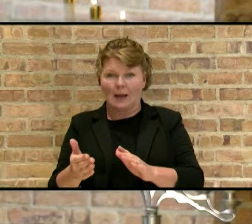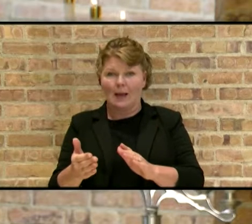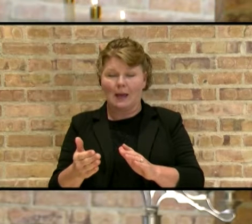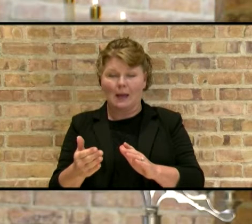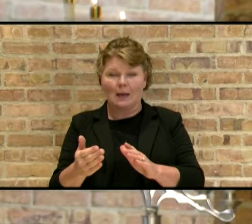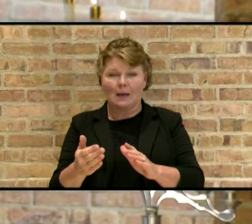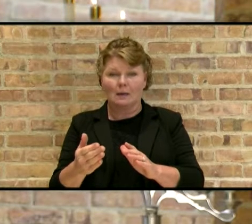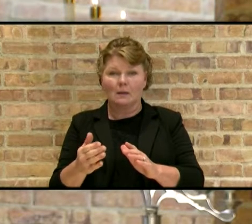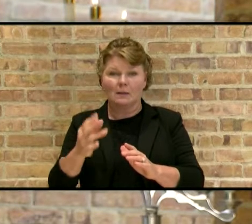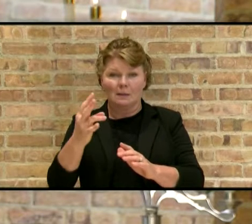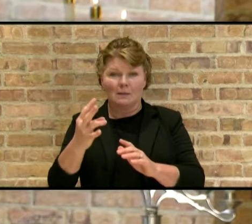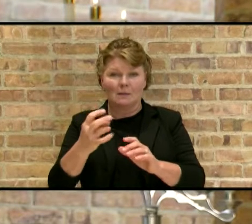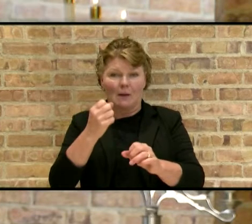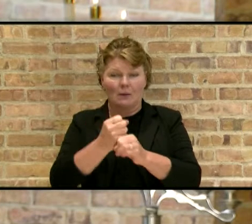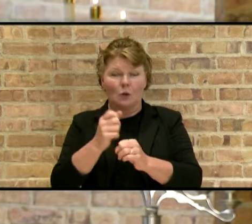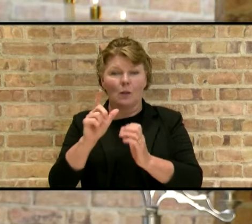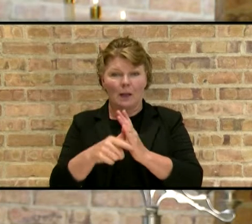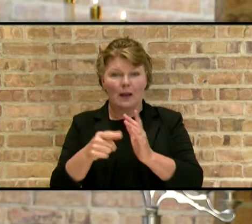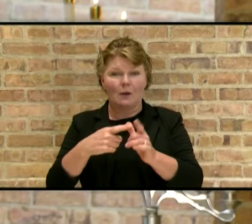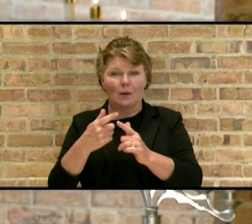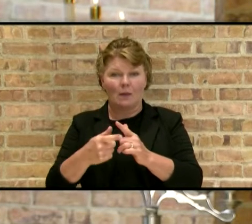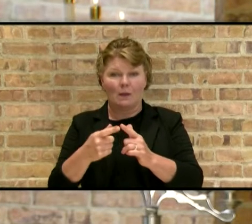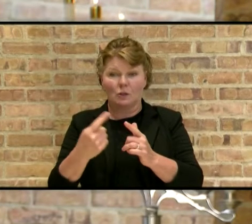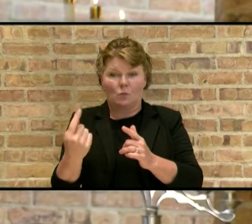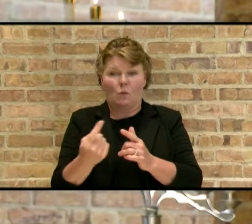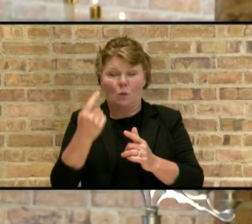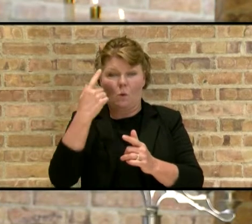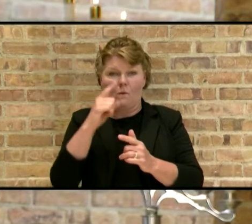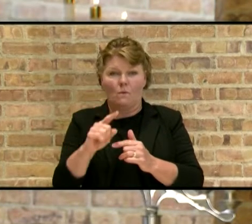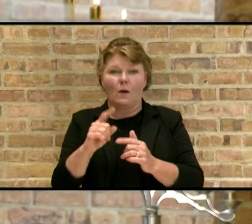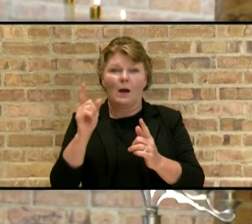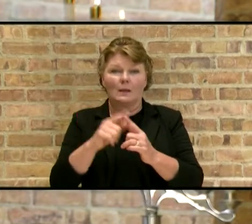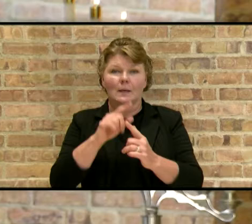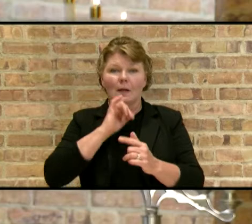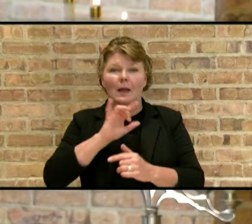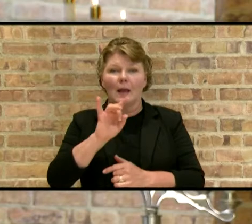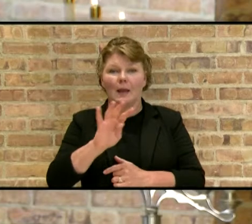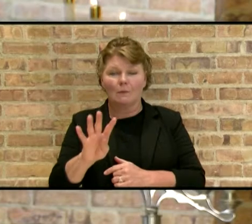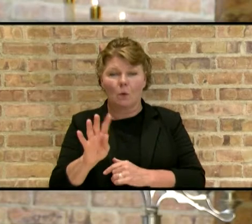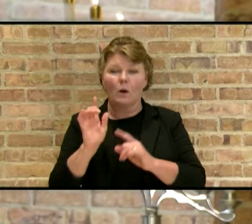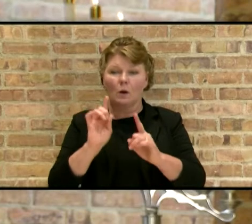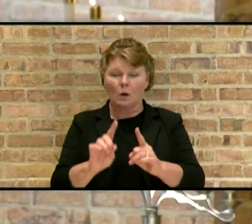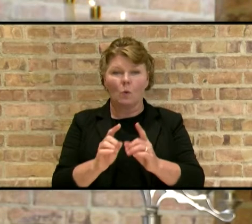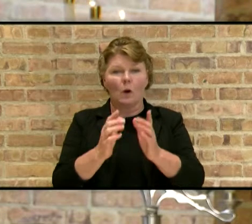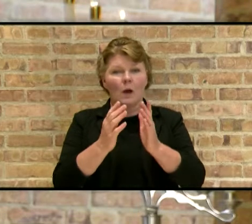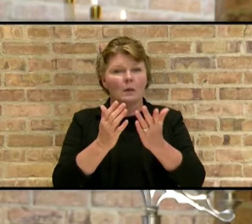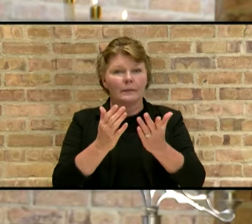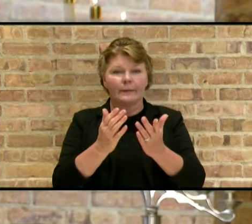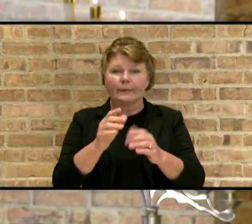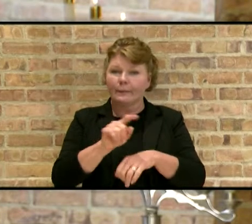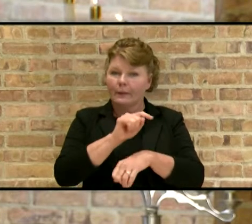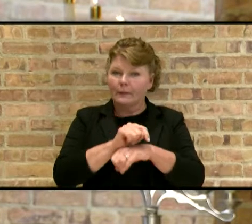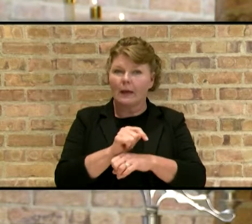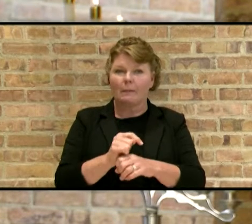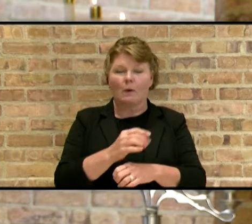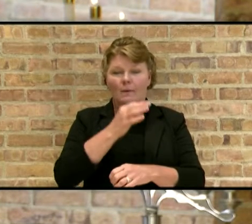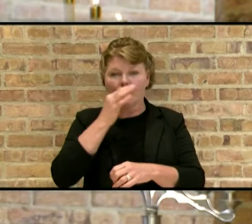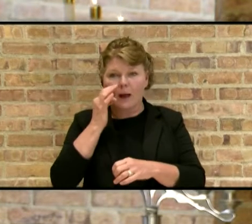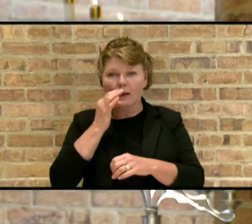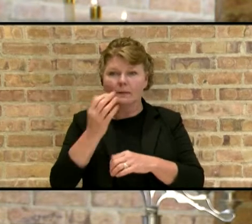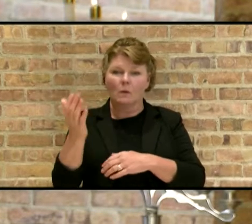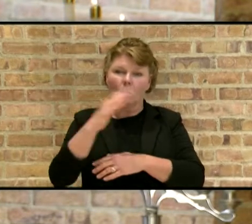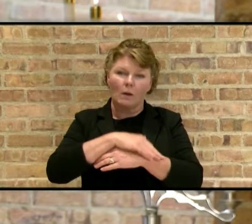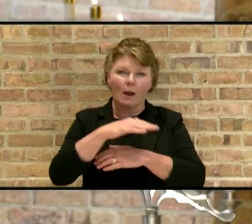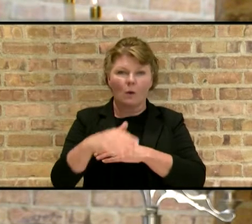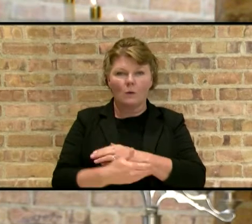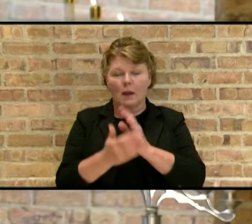84. She did not depart from the temple, worshiping and with fasting and prayer night and day. And coming at the